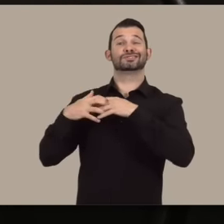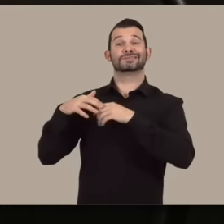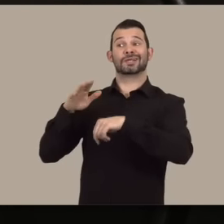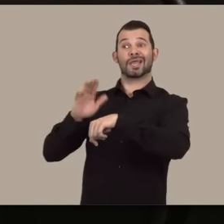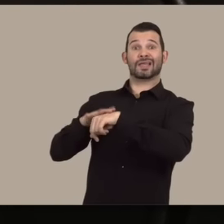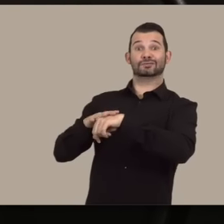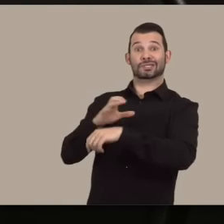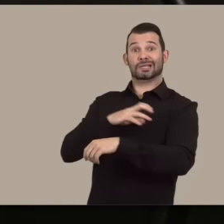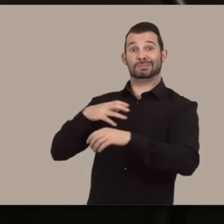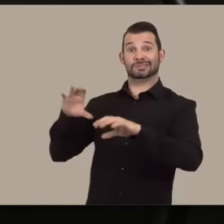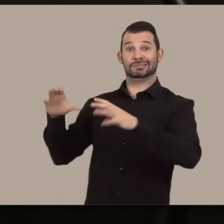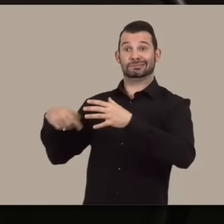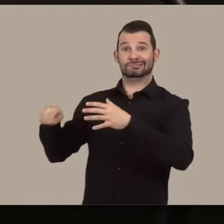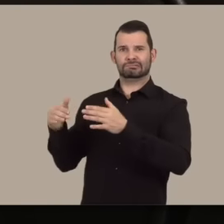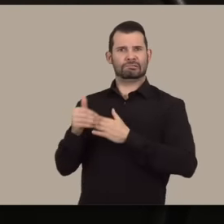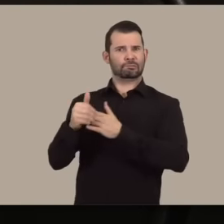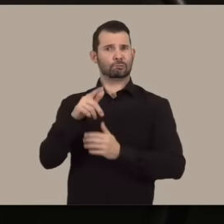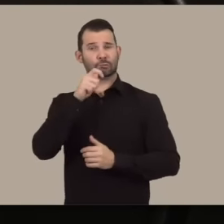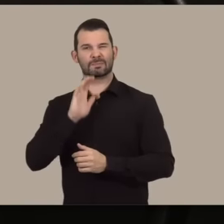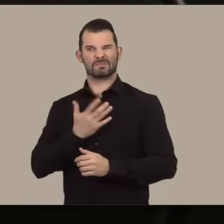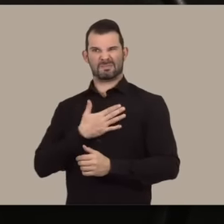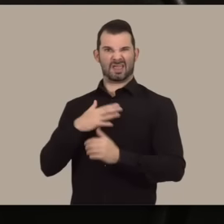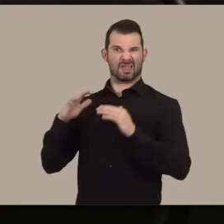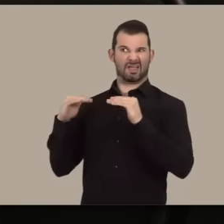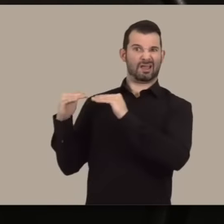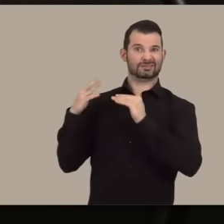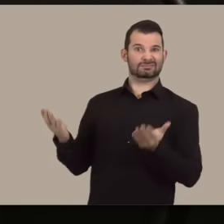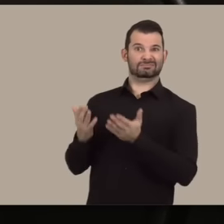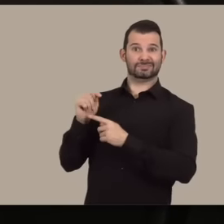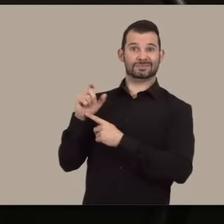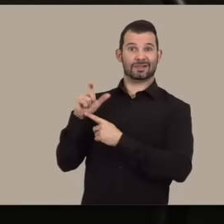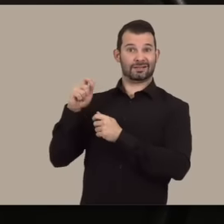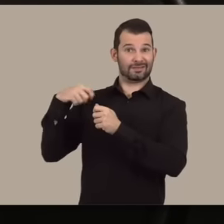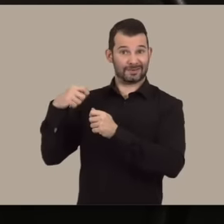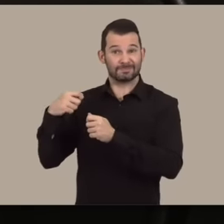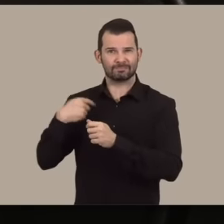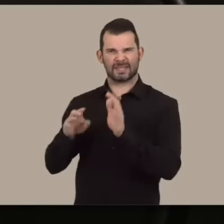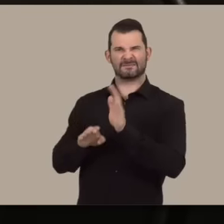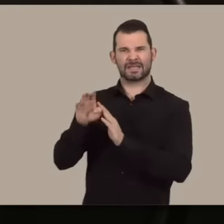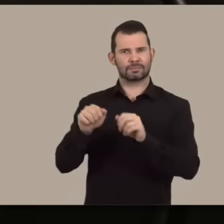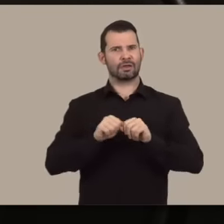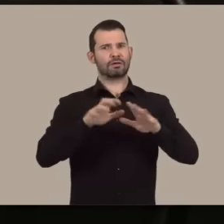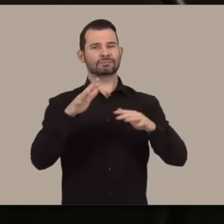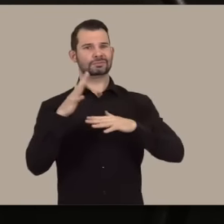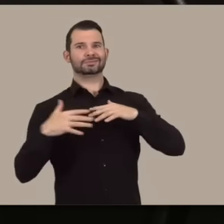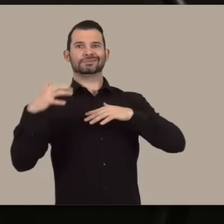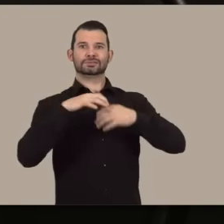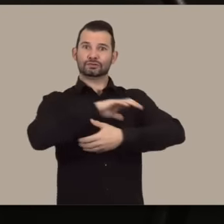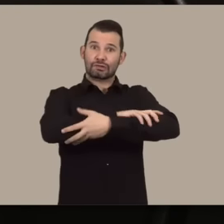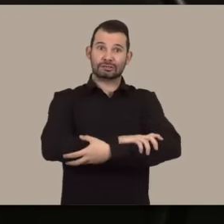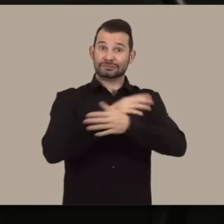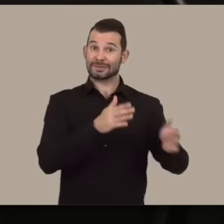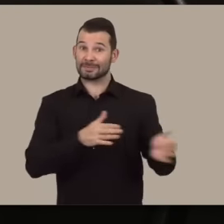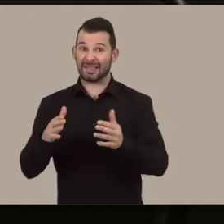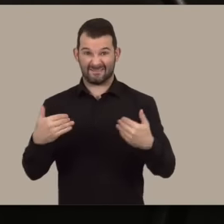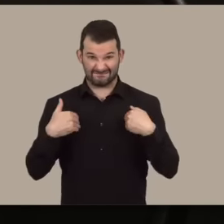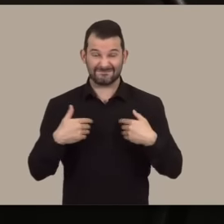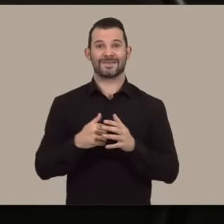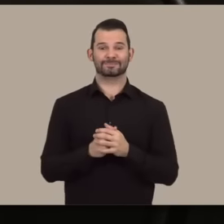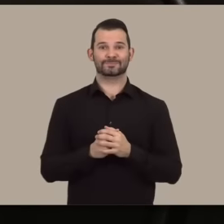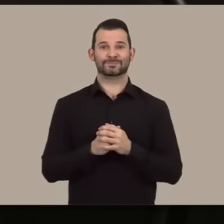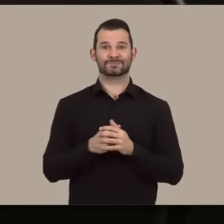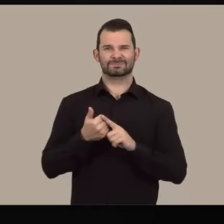help of an Indigenous advisory committee led by my colleagues at Telefilm, we developed and launched an Indigenous